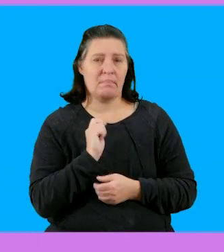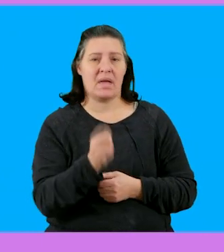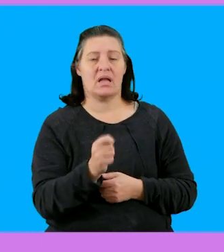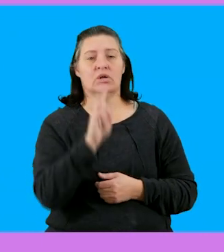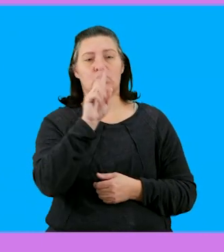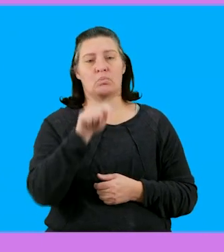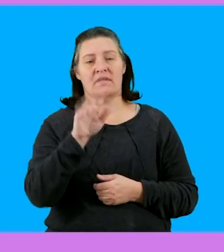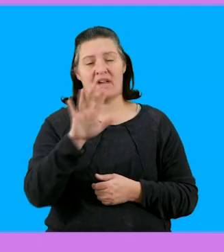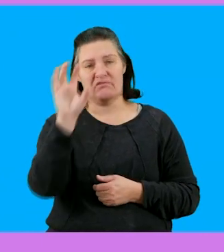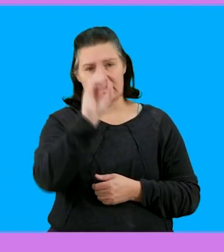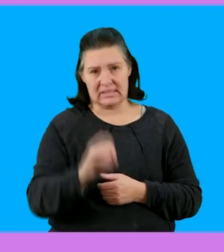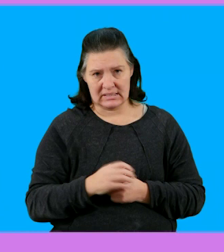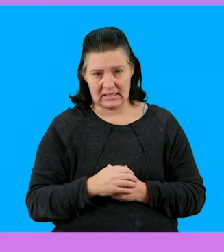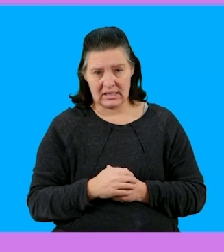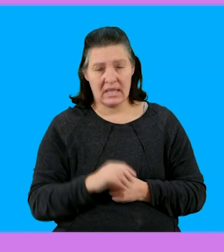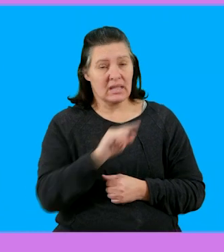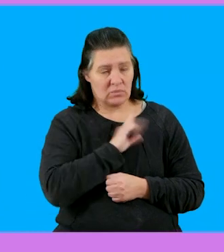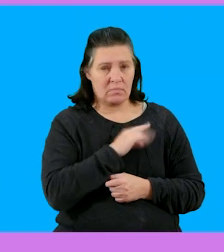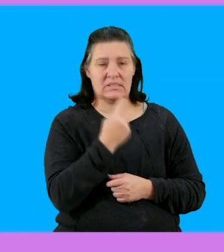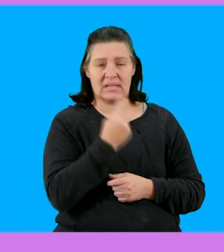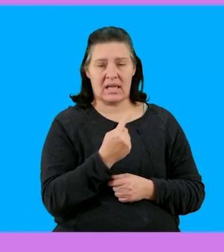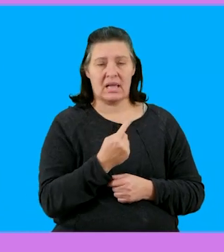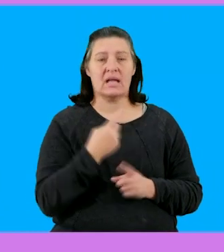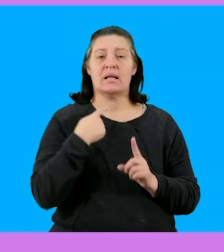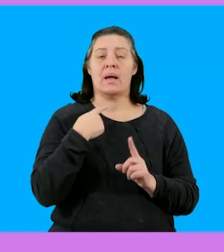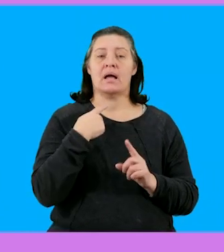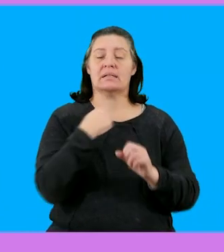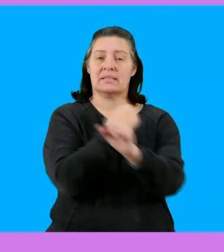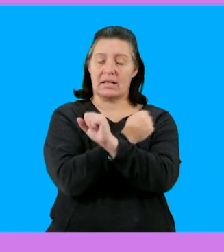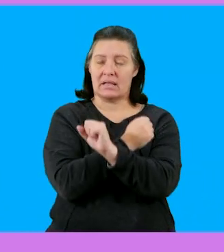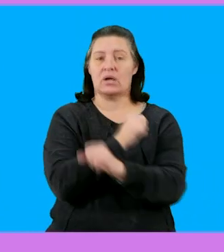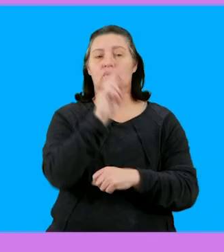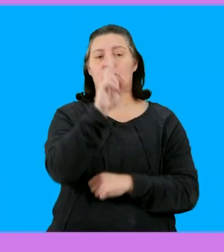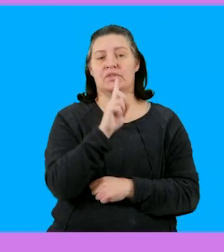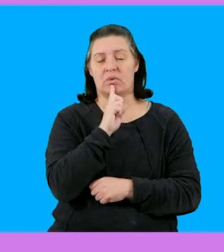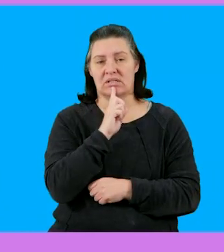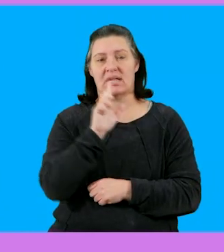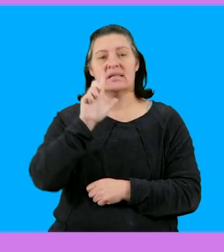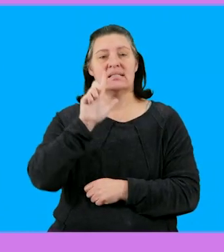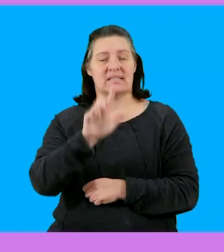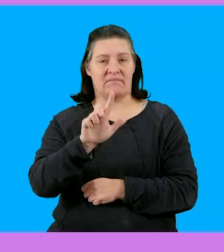pay also 2.5%, right? So therefore, I'm going to say multiply by